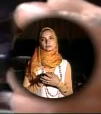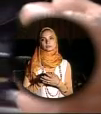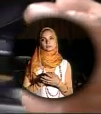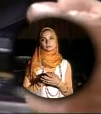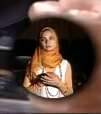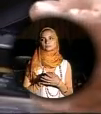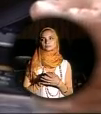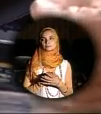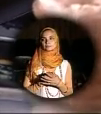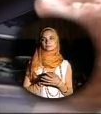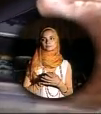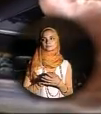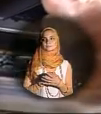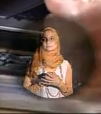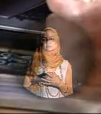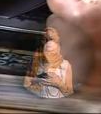No.